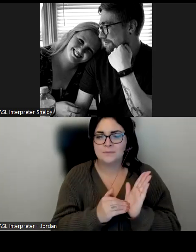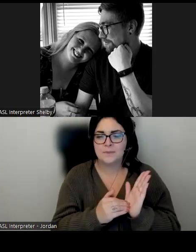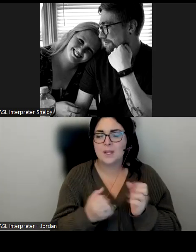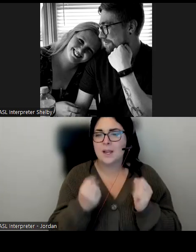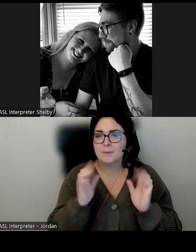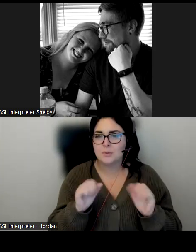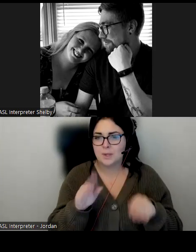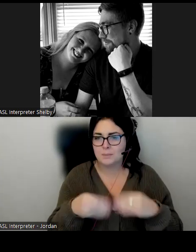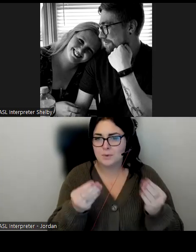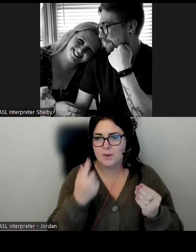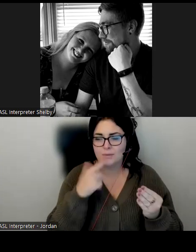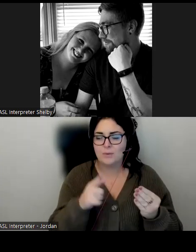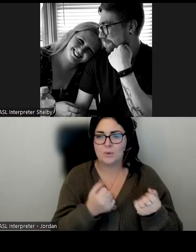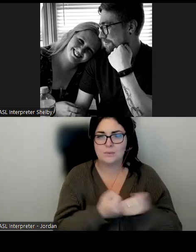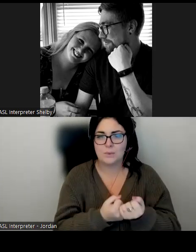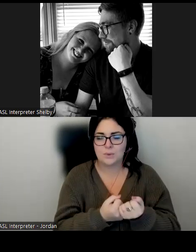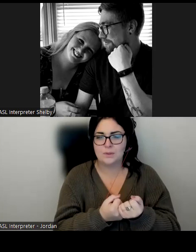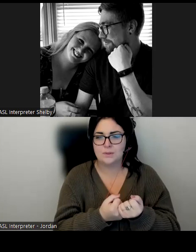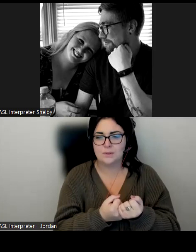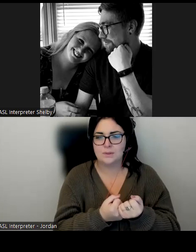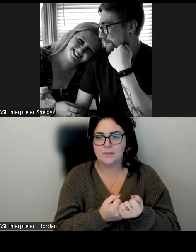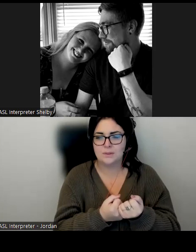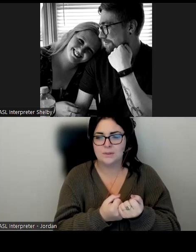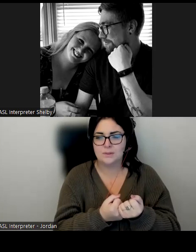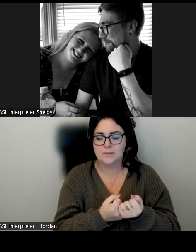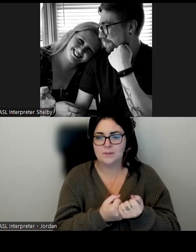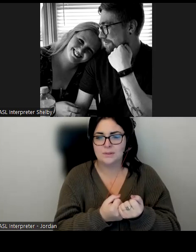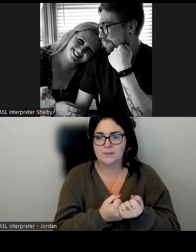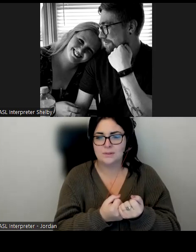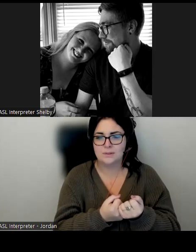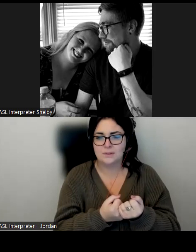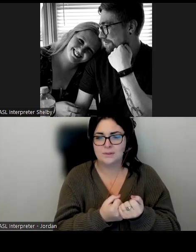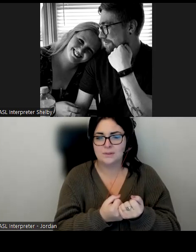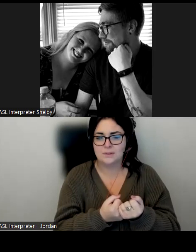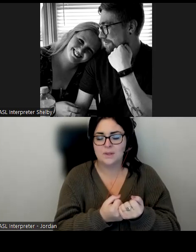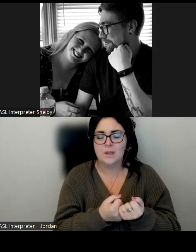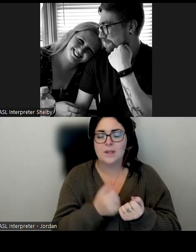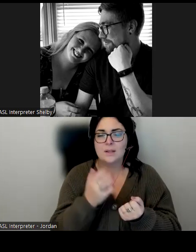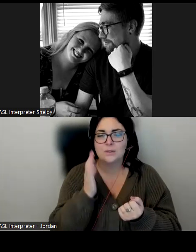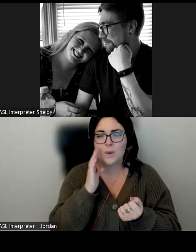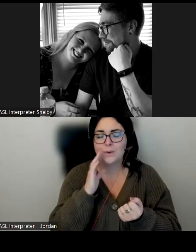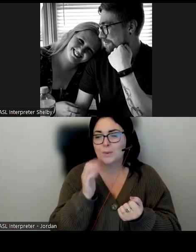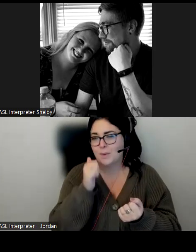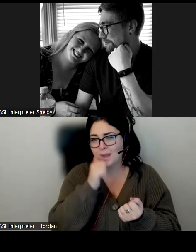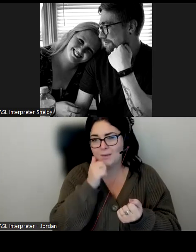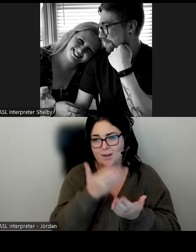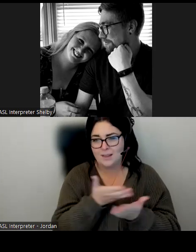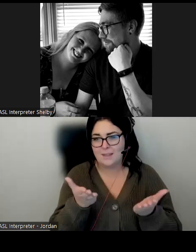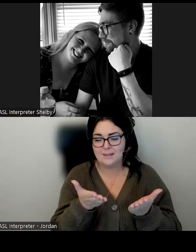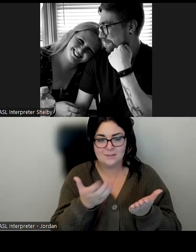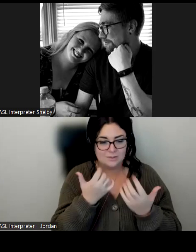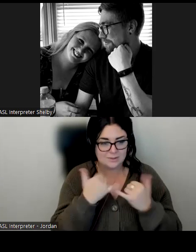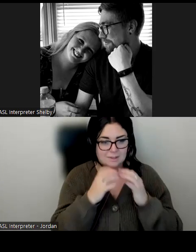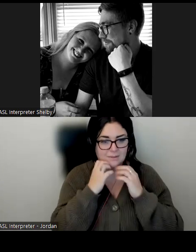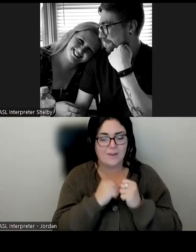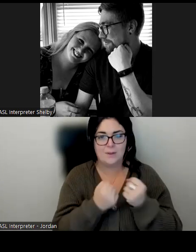for support for someone. Don't underestimate the day-to-day things that can be very valuable in support. So more and